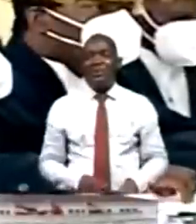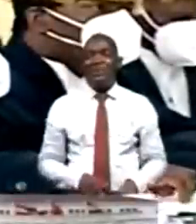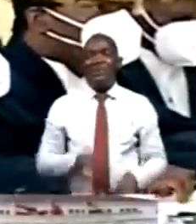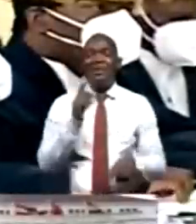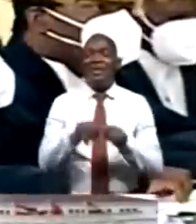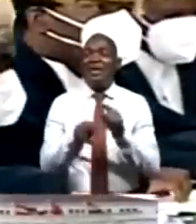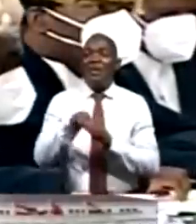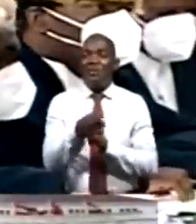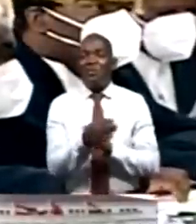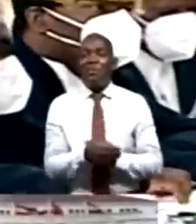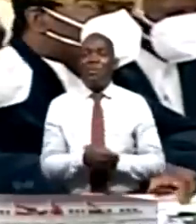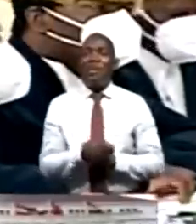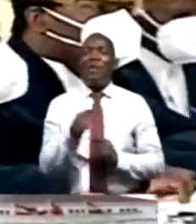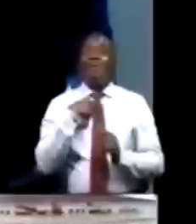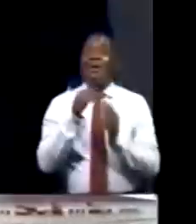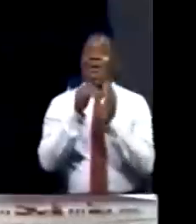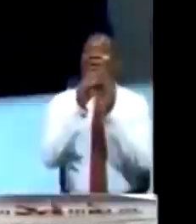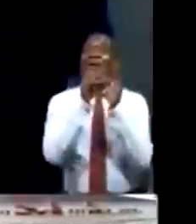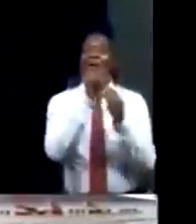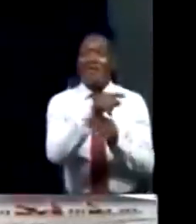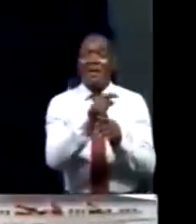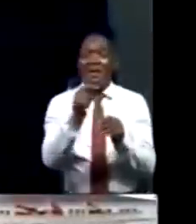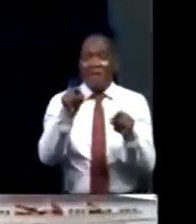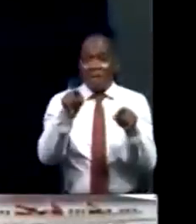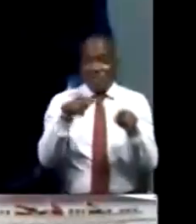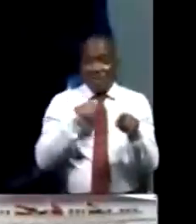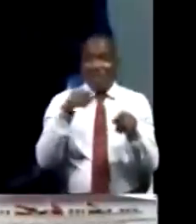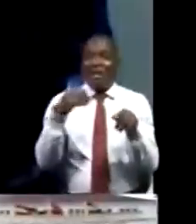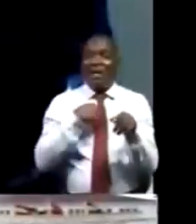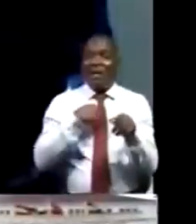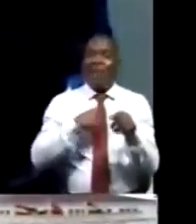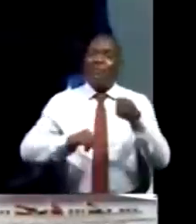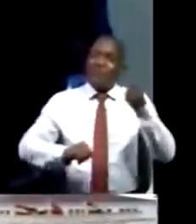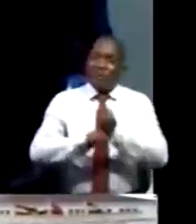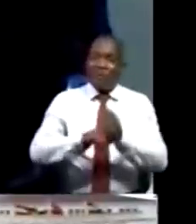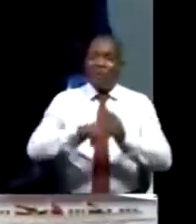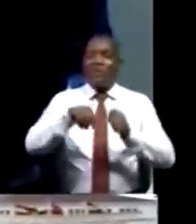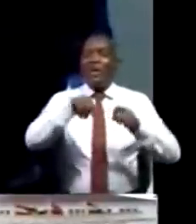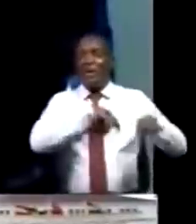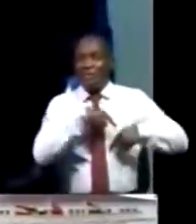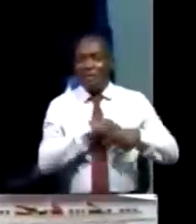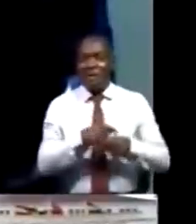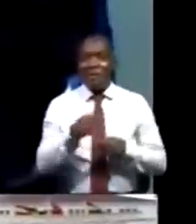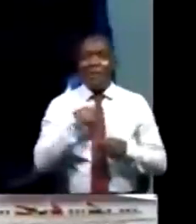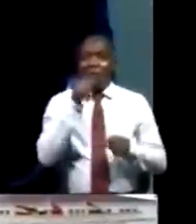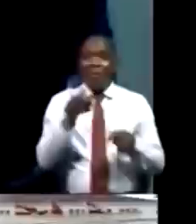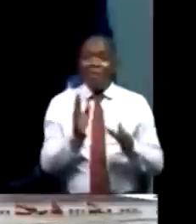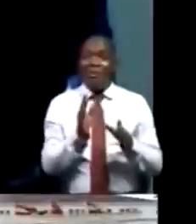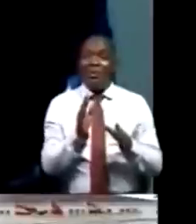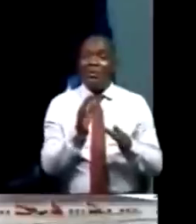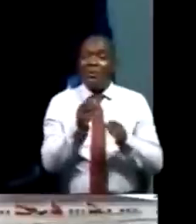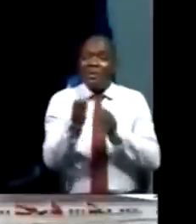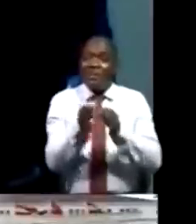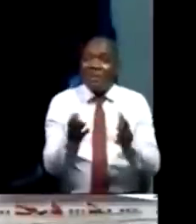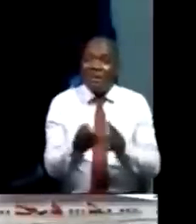the questions. I've answered the question and I have supporting arguments for the answer I've given you. Am I not permitted to elaborate on